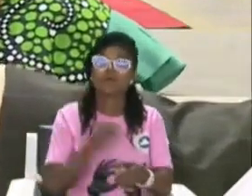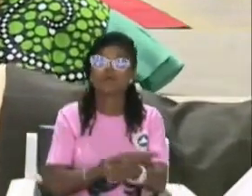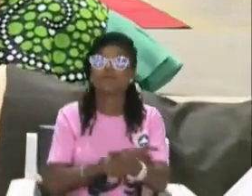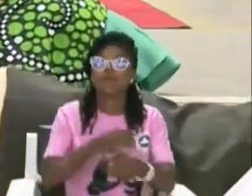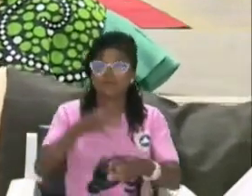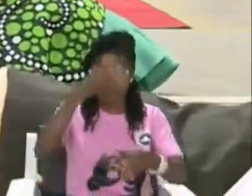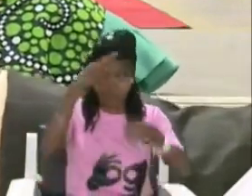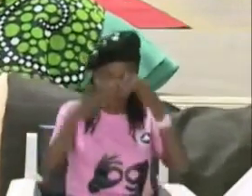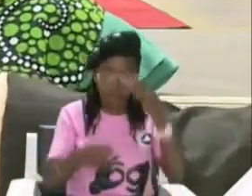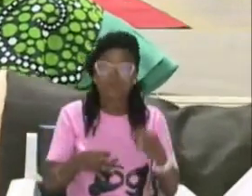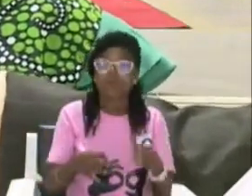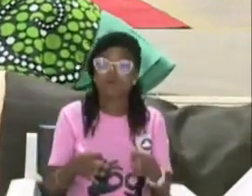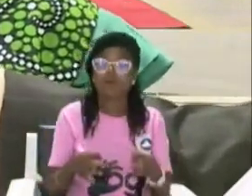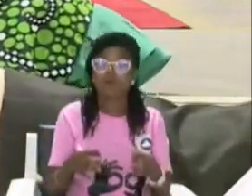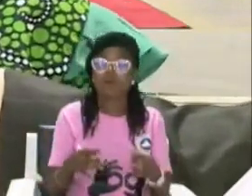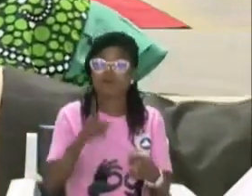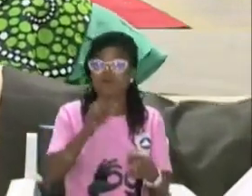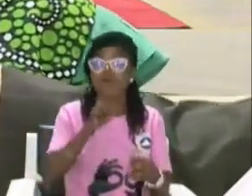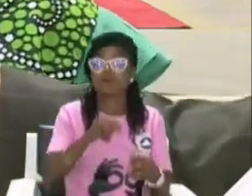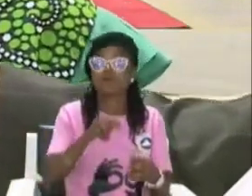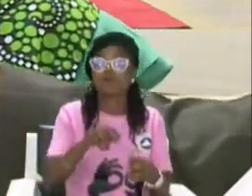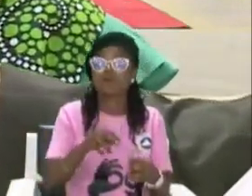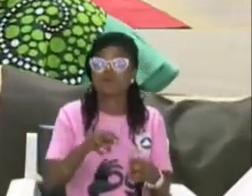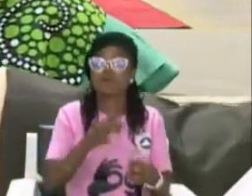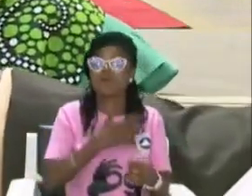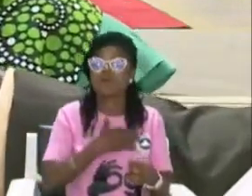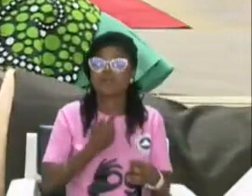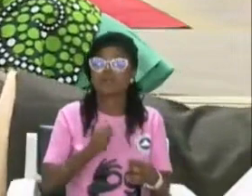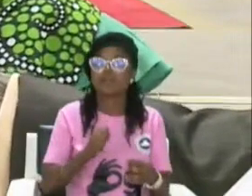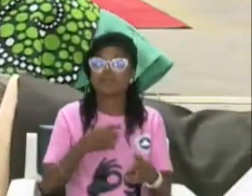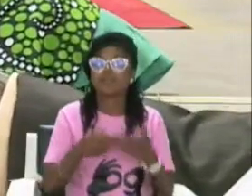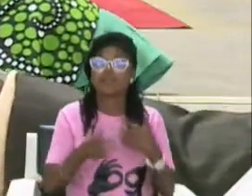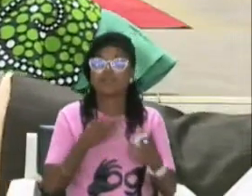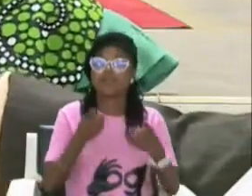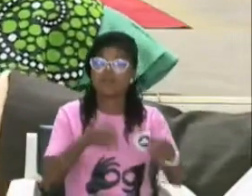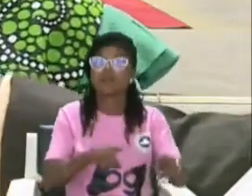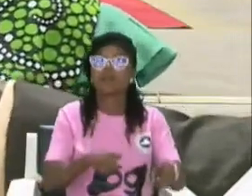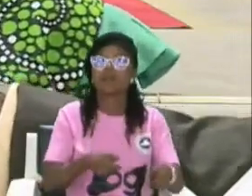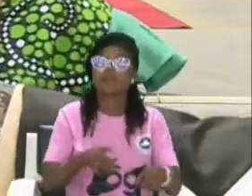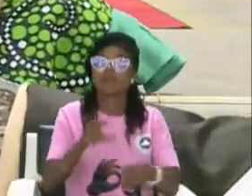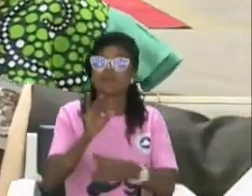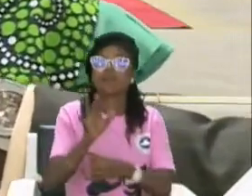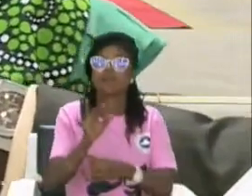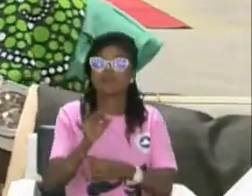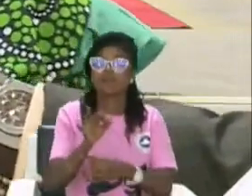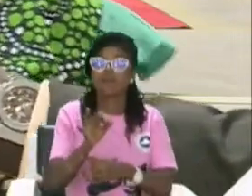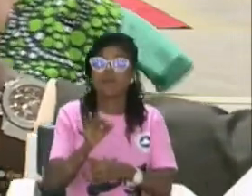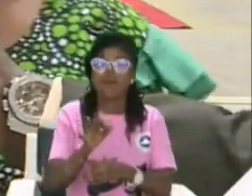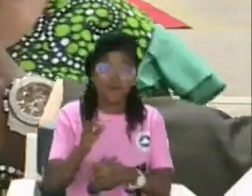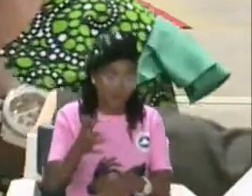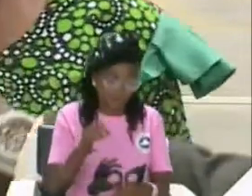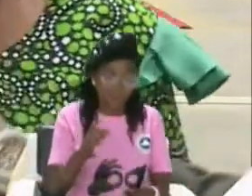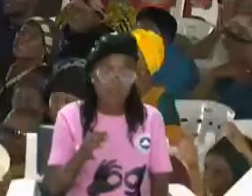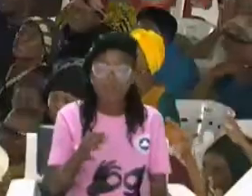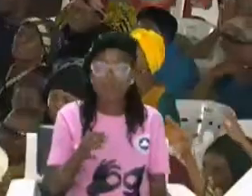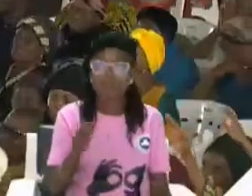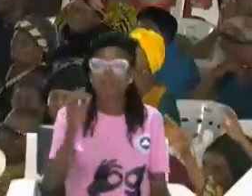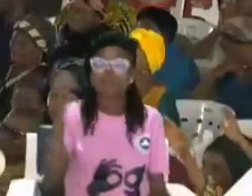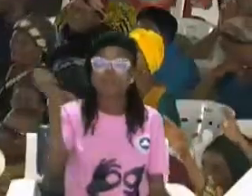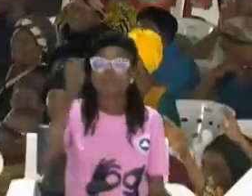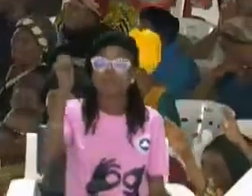justice last year, 2023, and the incidents happened in 2019. Praise the